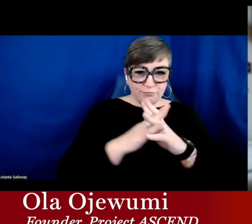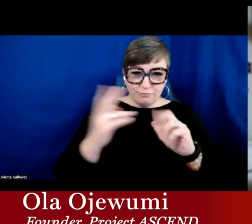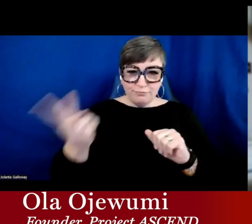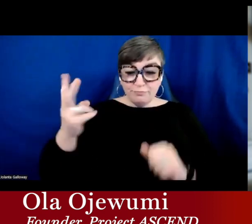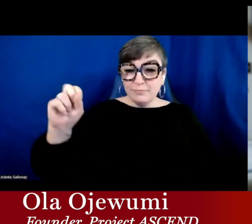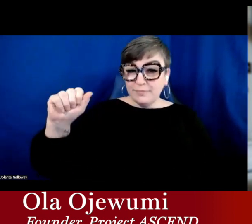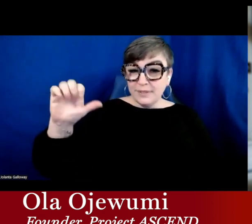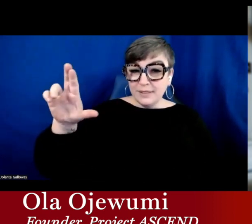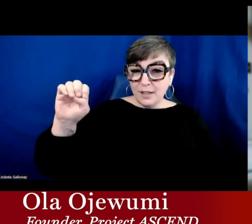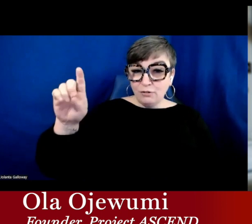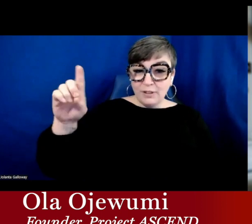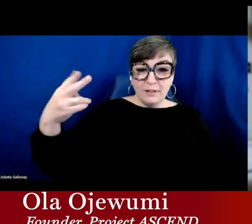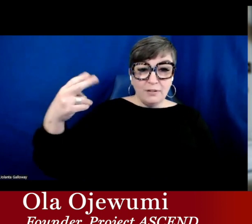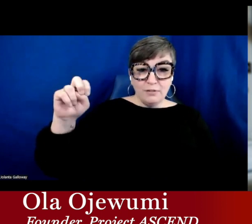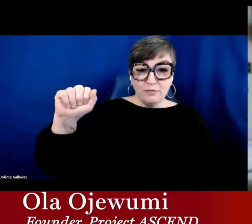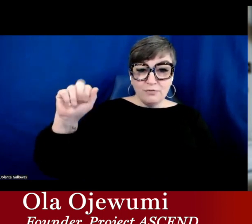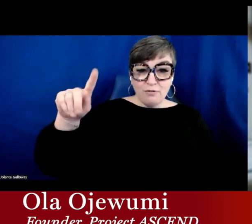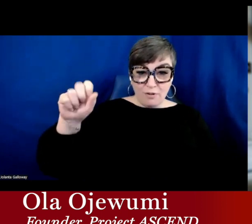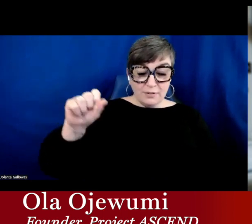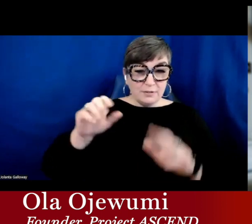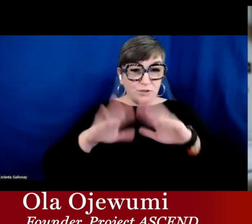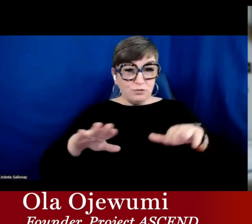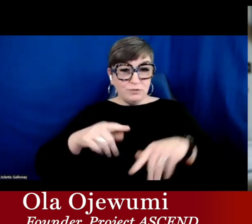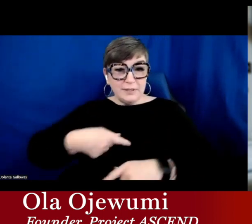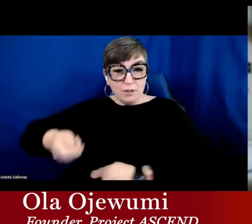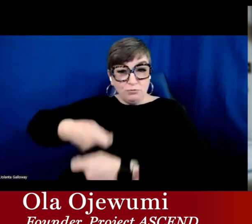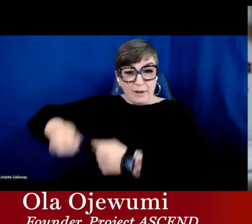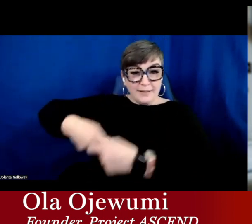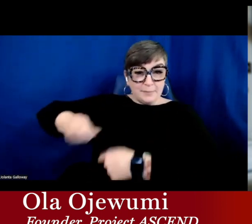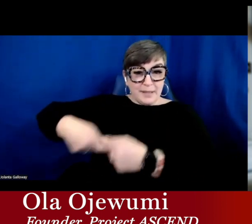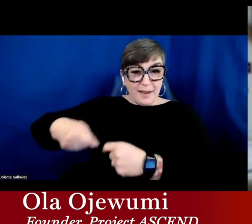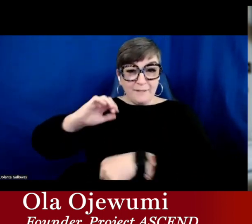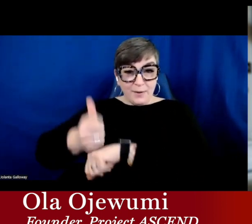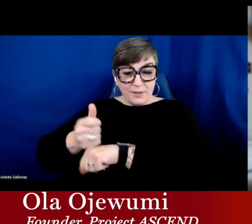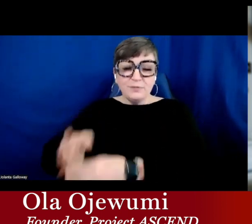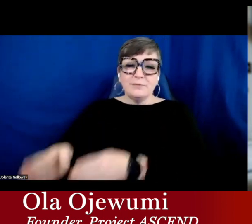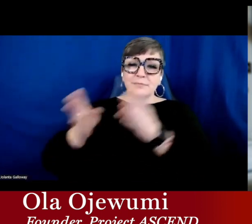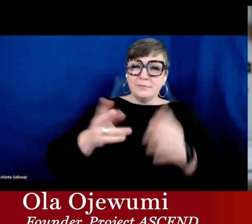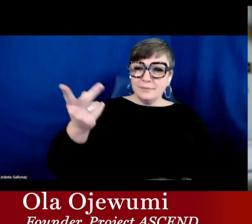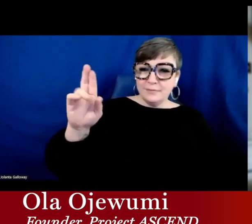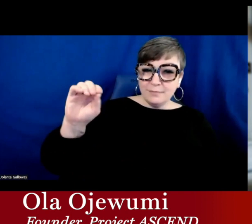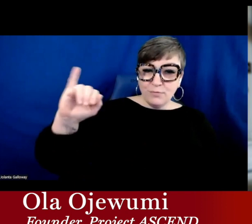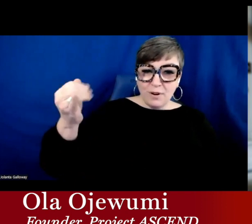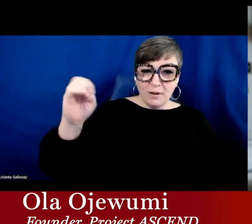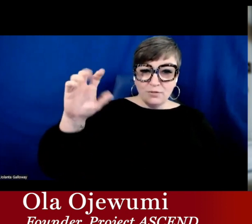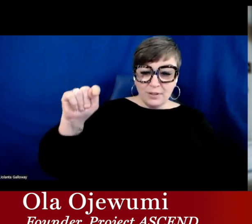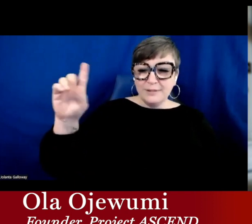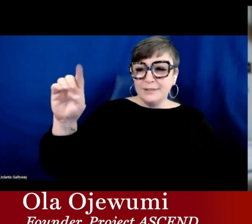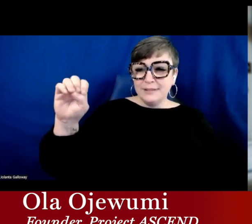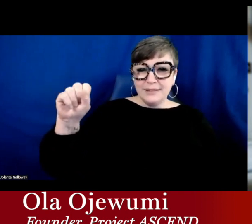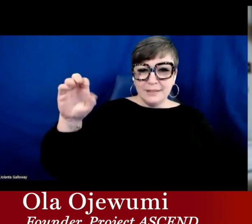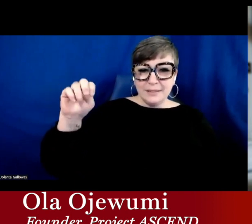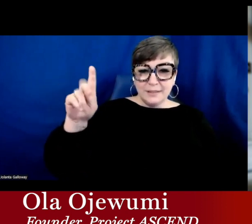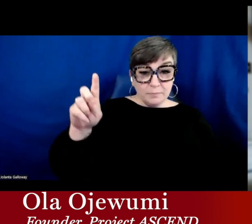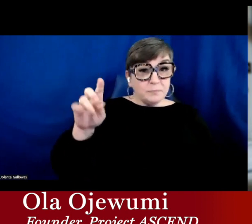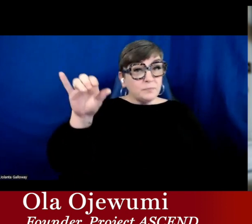children children's transplant foundation and project ascend these organizations provide college scholarships to low-income students